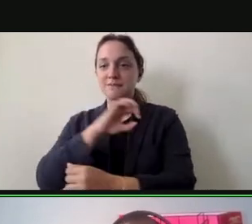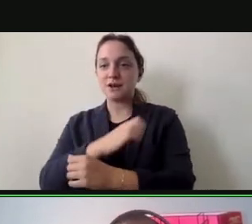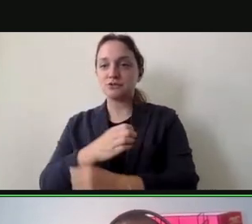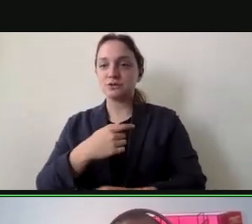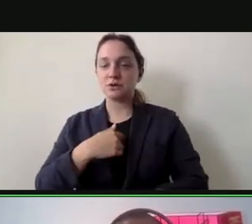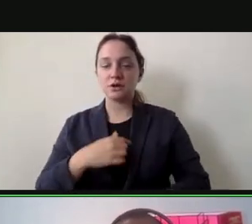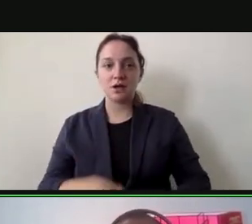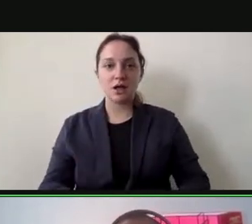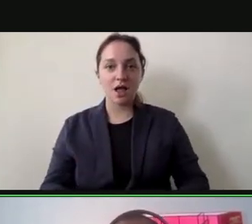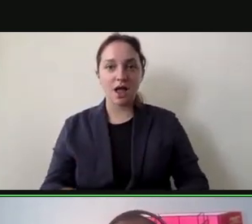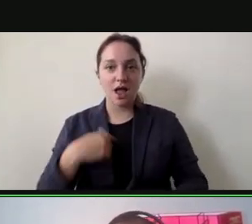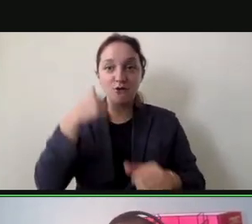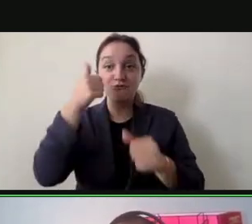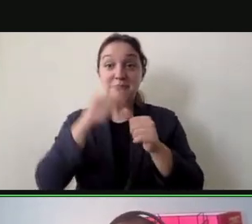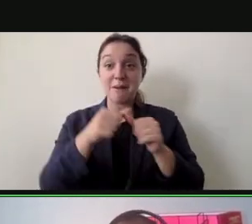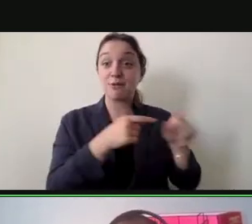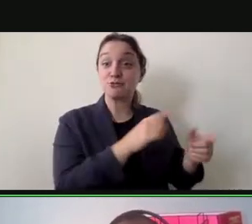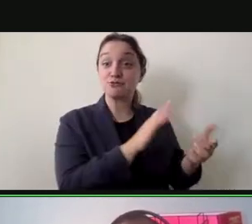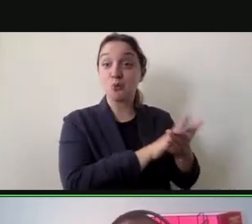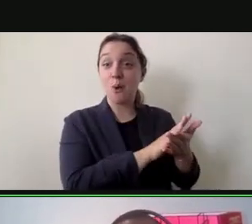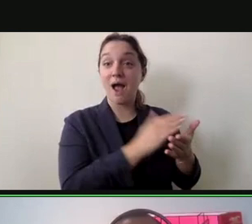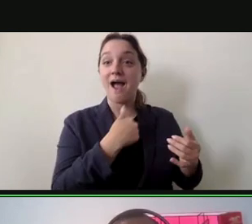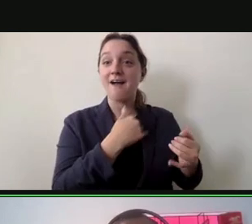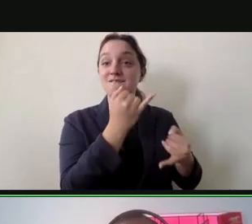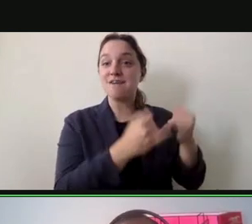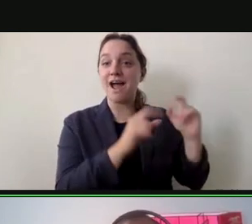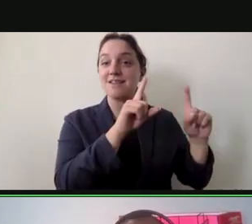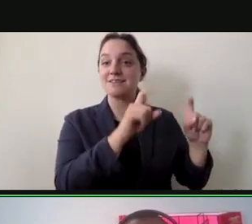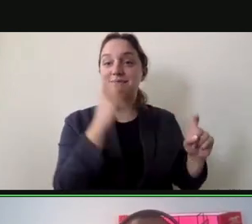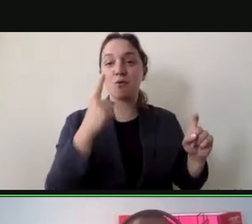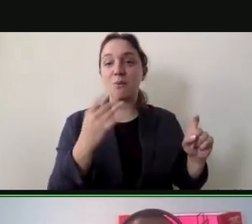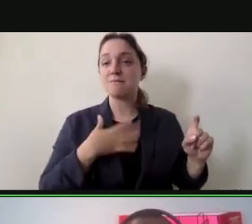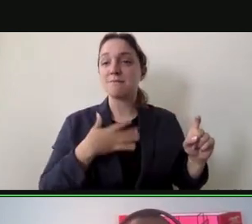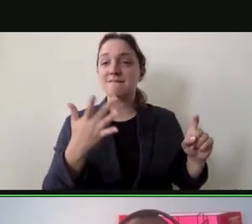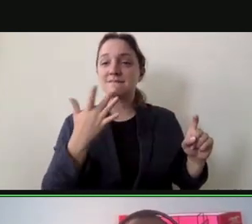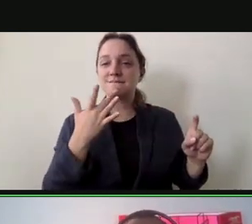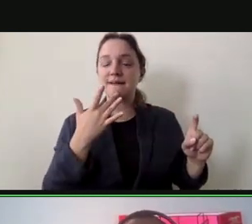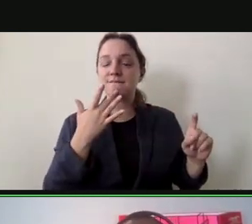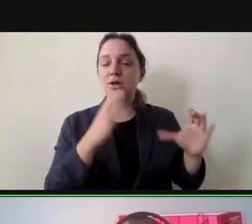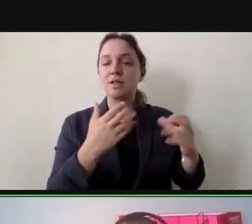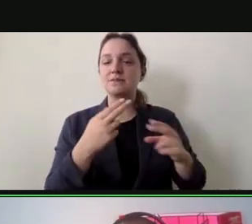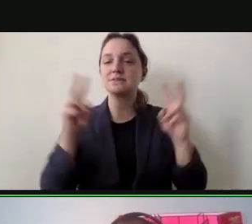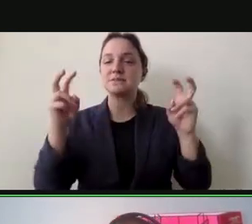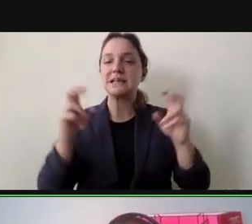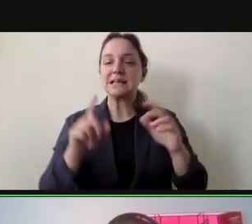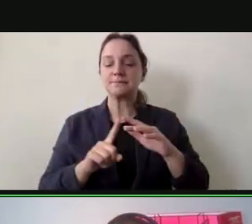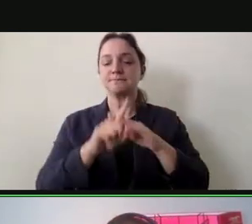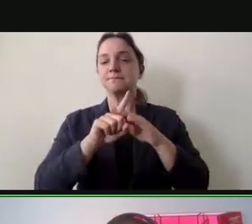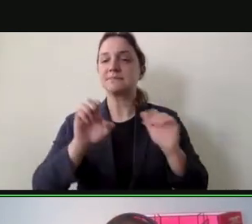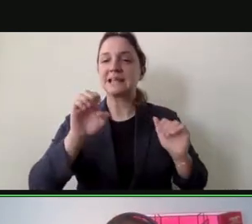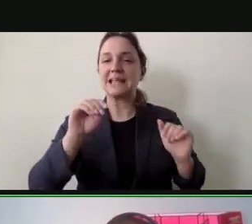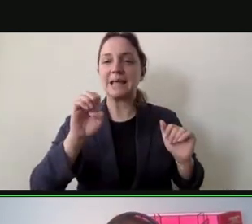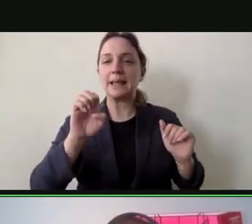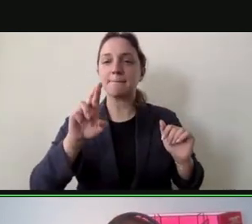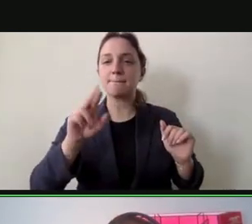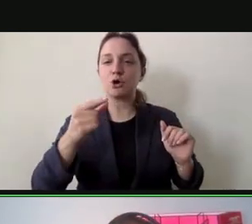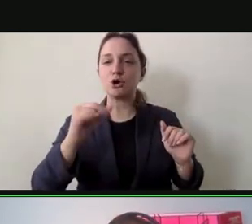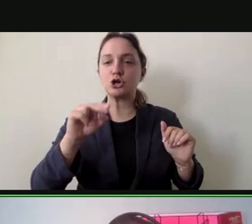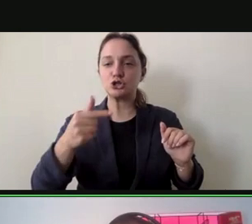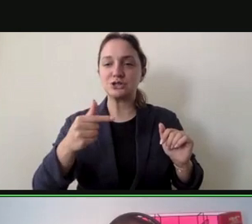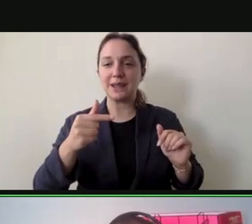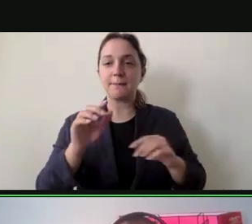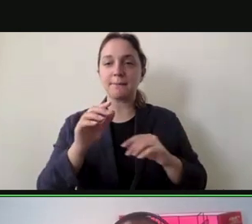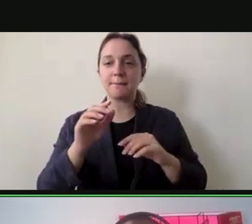my final exam for one of my favorite classes, an emerging markets class in business school up at Columbia, New